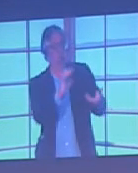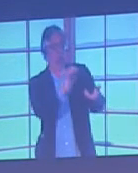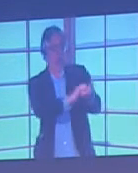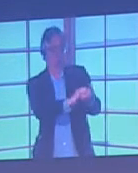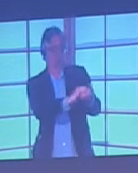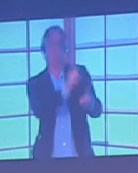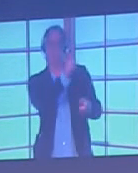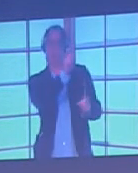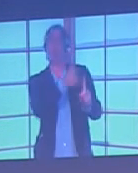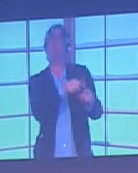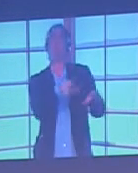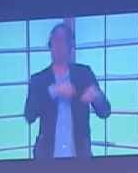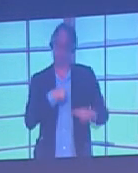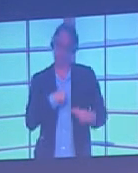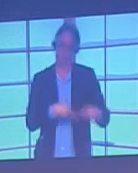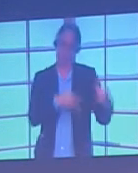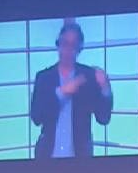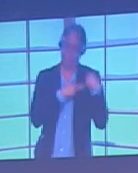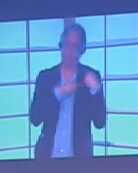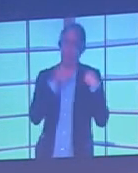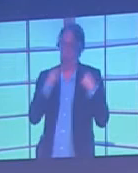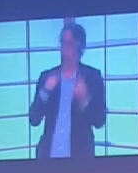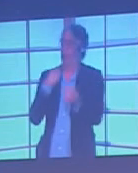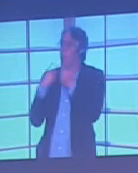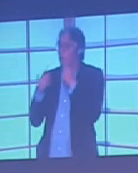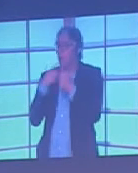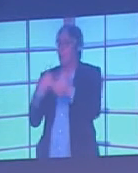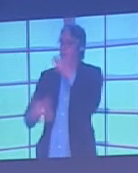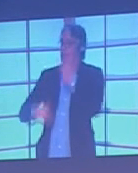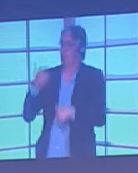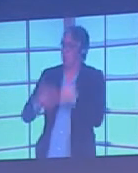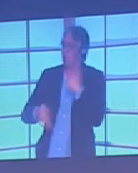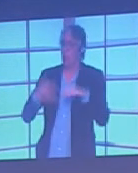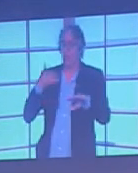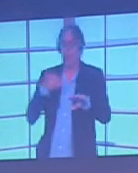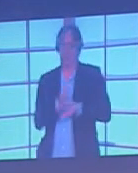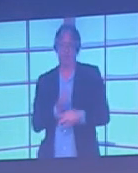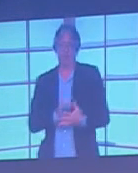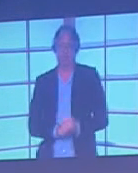the responsibility for this topic, a disability access officer.